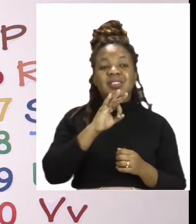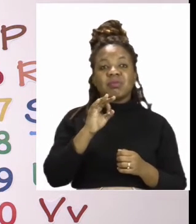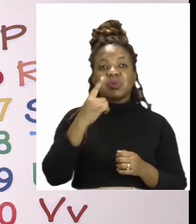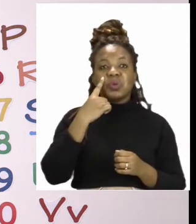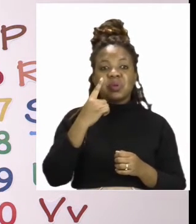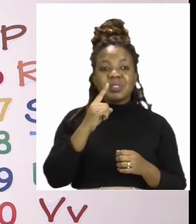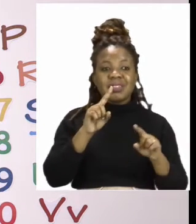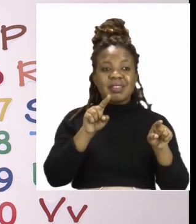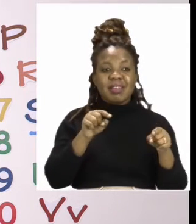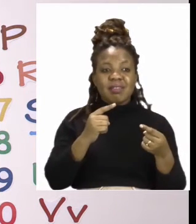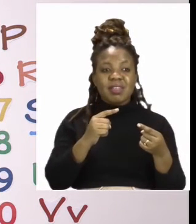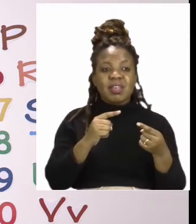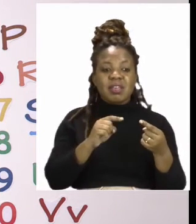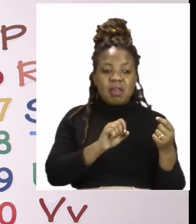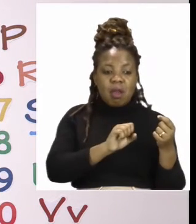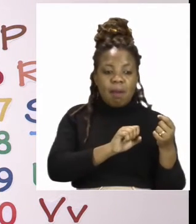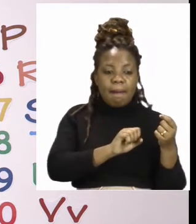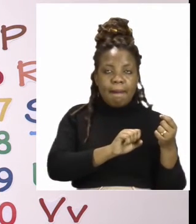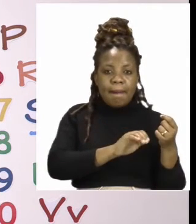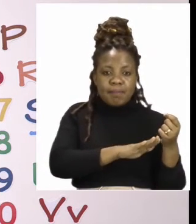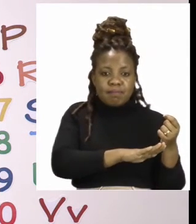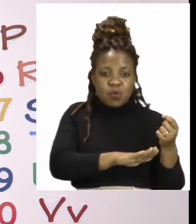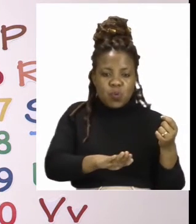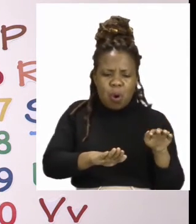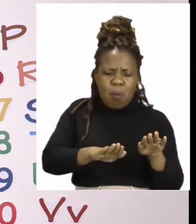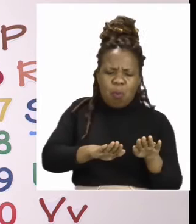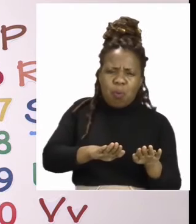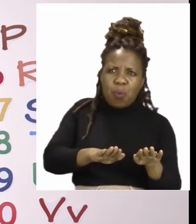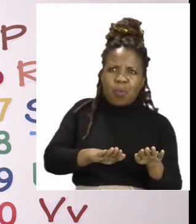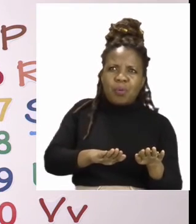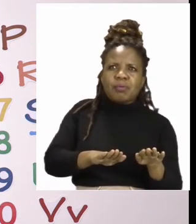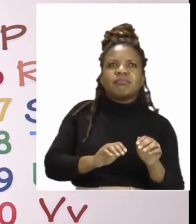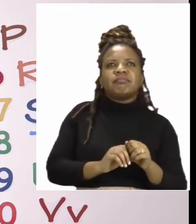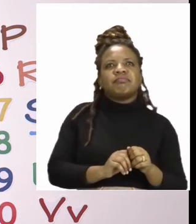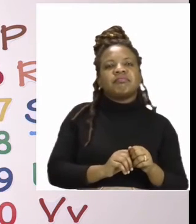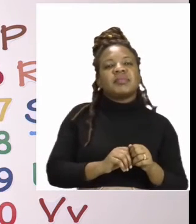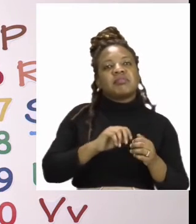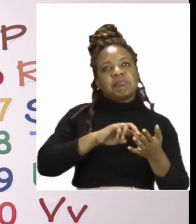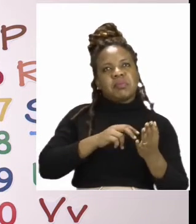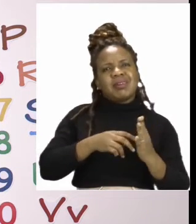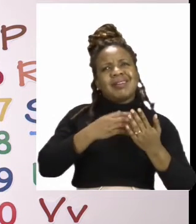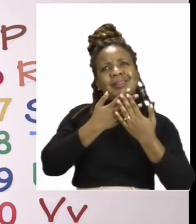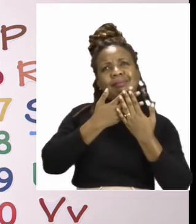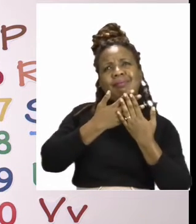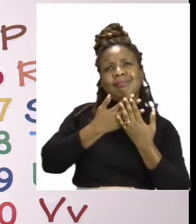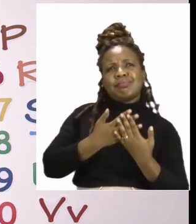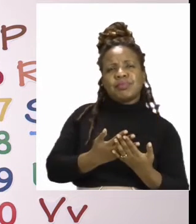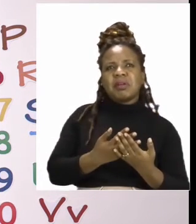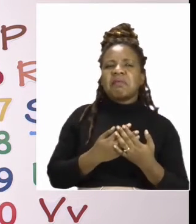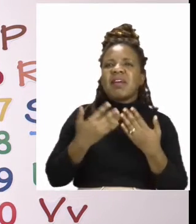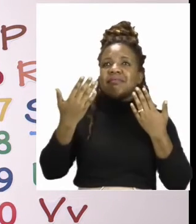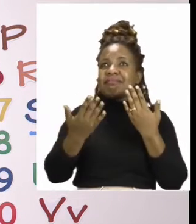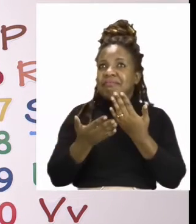is closer to the ground or it is lower, that means it is heavier. But if something